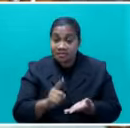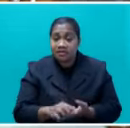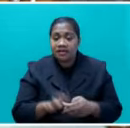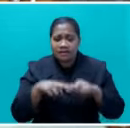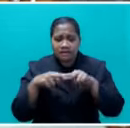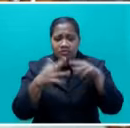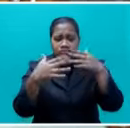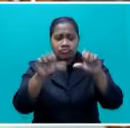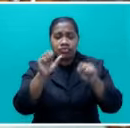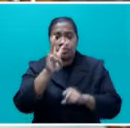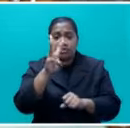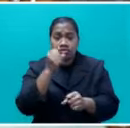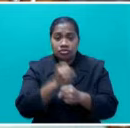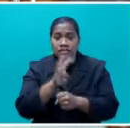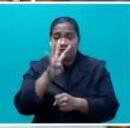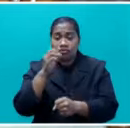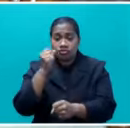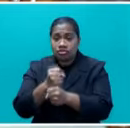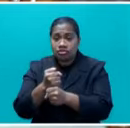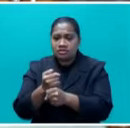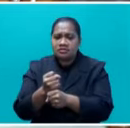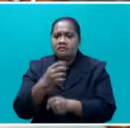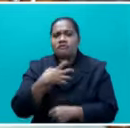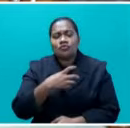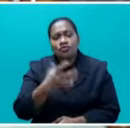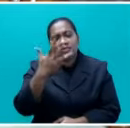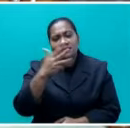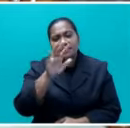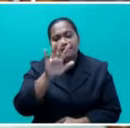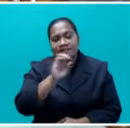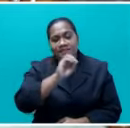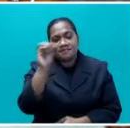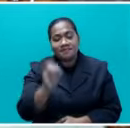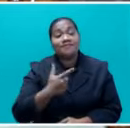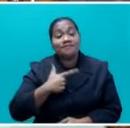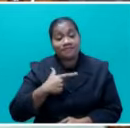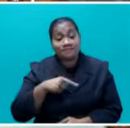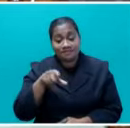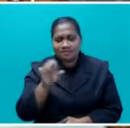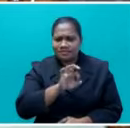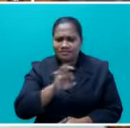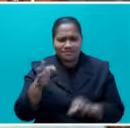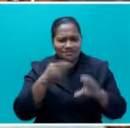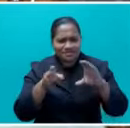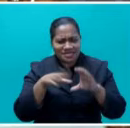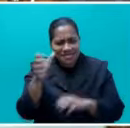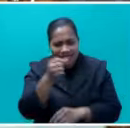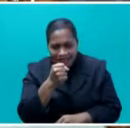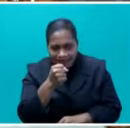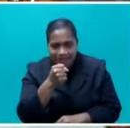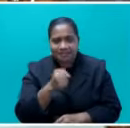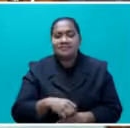achieved 3G and 4G coverage of more than 95%. Therefore, it is not merely a claim, as the Honourable Member said or